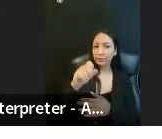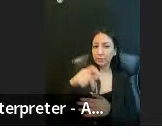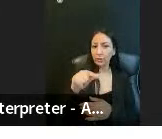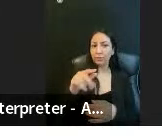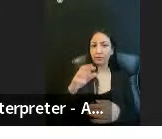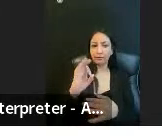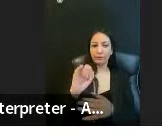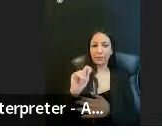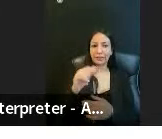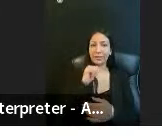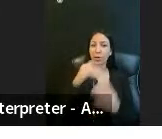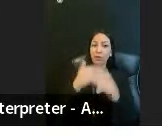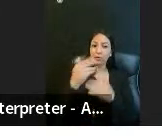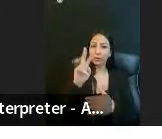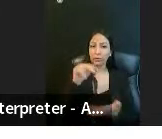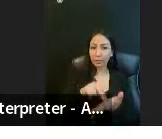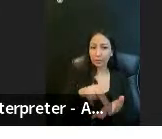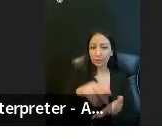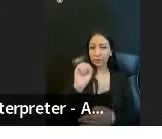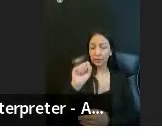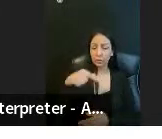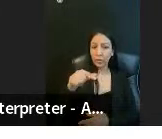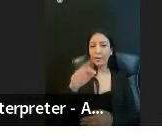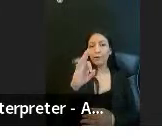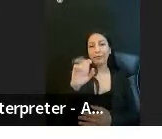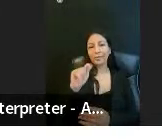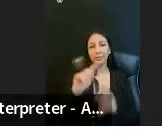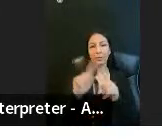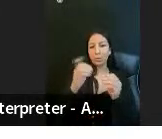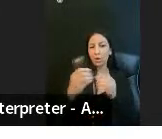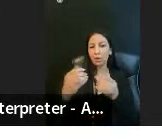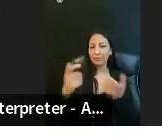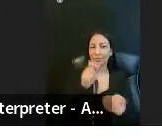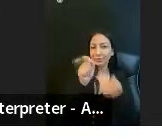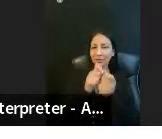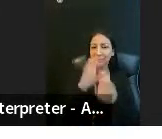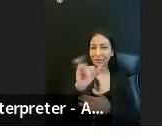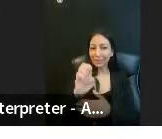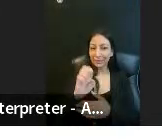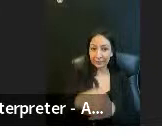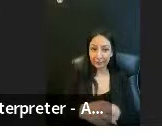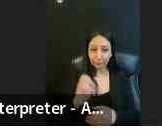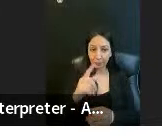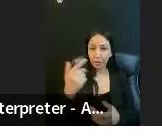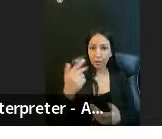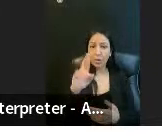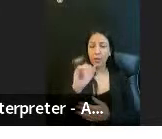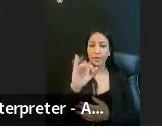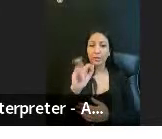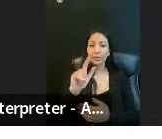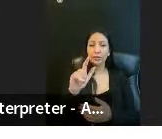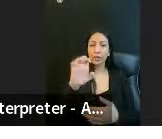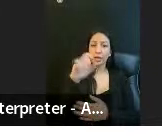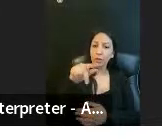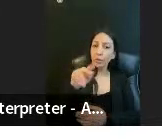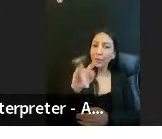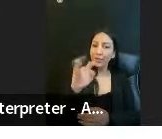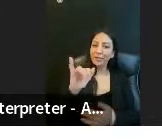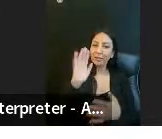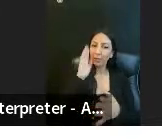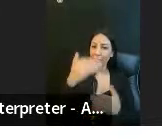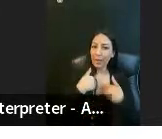that are over 200,000 square feet, as well as other more specific cases. And the racial equity reports are going to have three